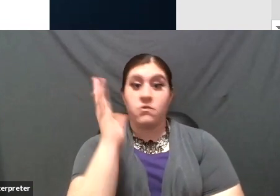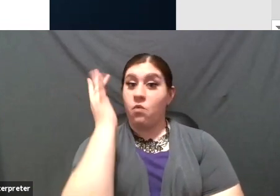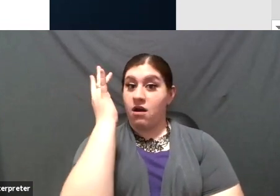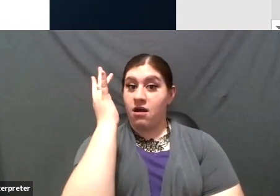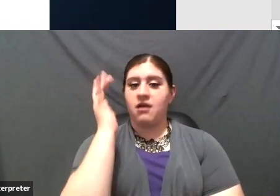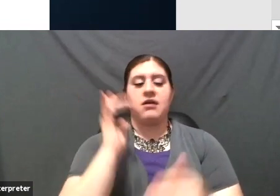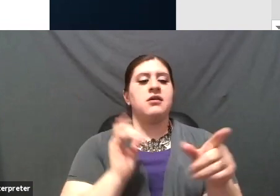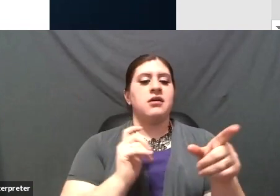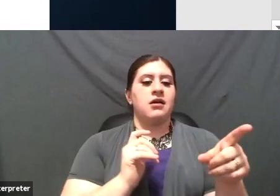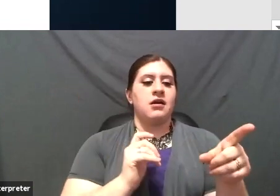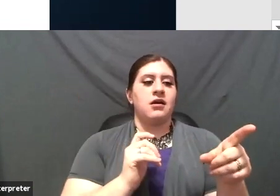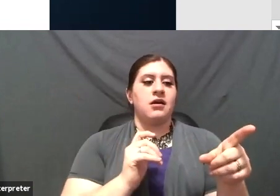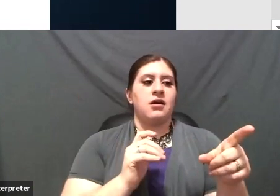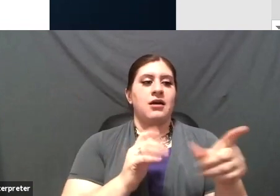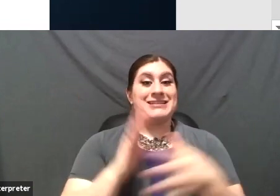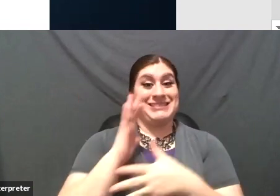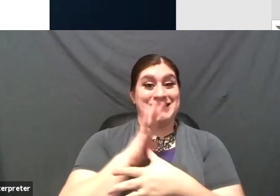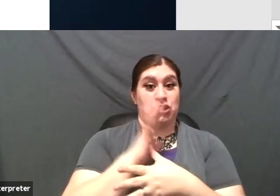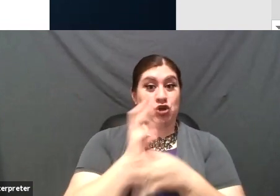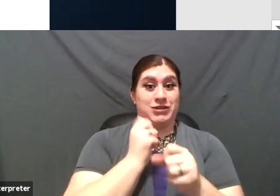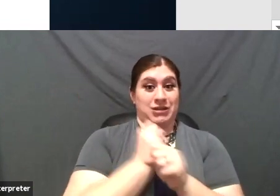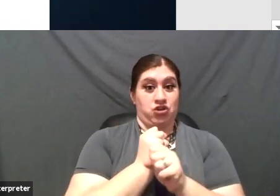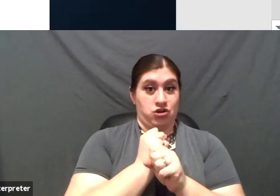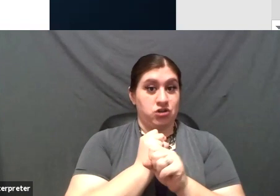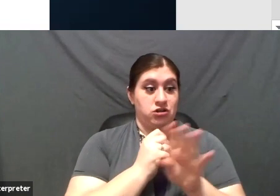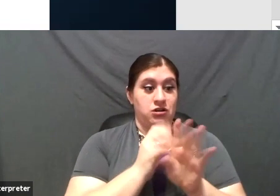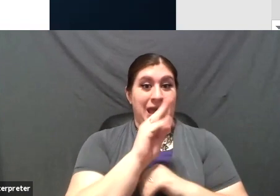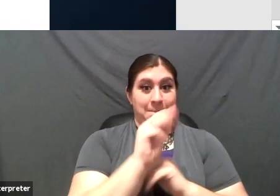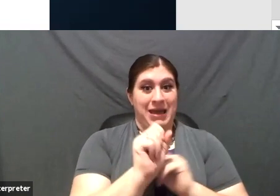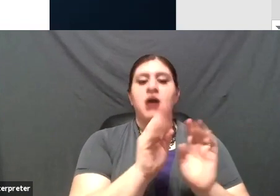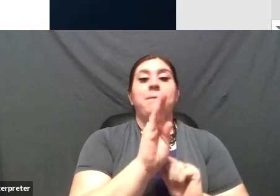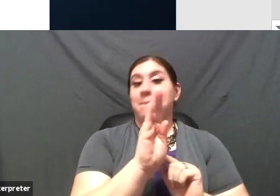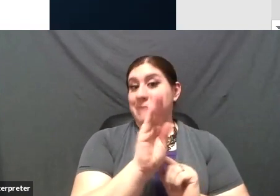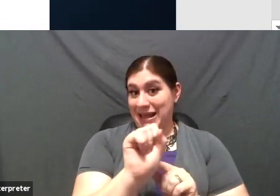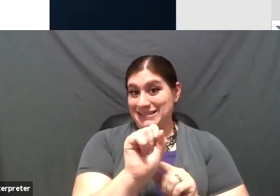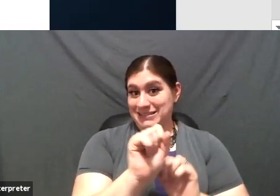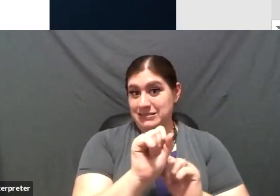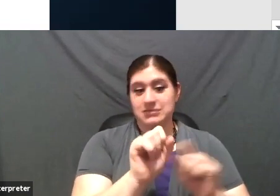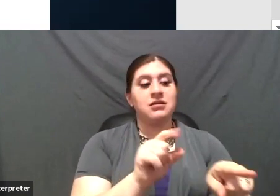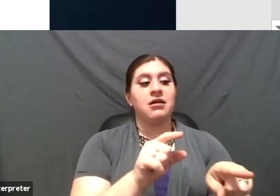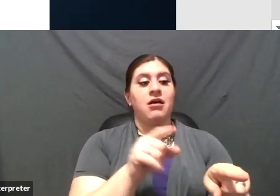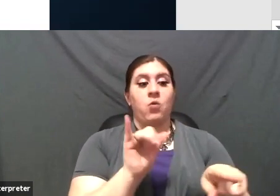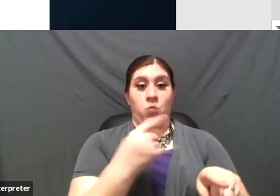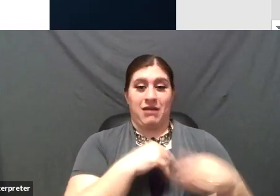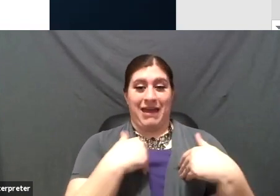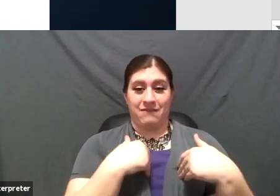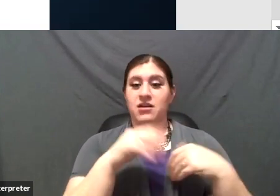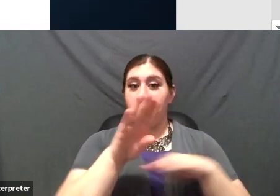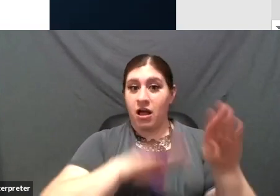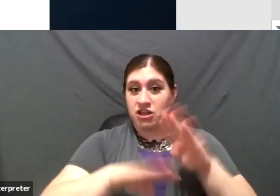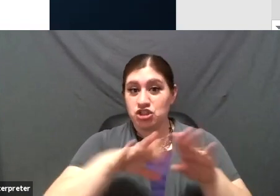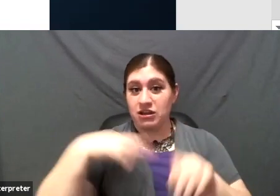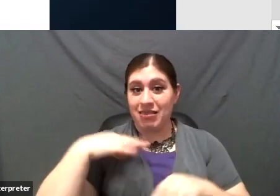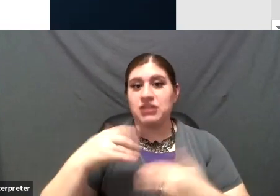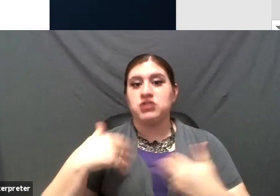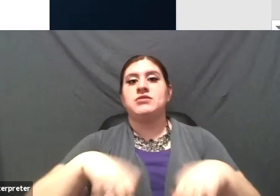happen there is in your senior year, down here where we've got all these biology electives in there, you take